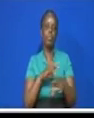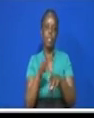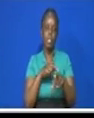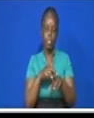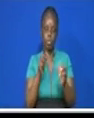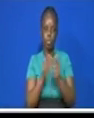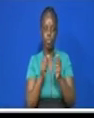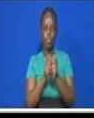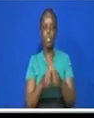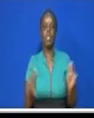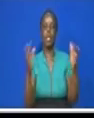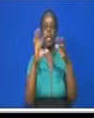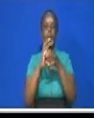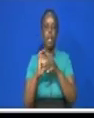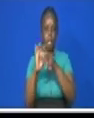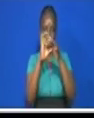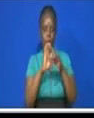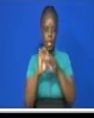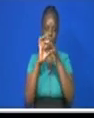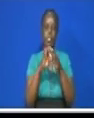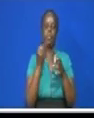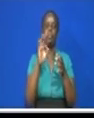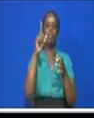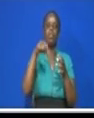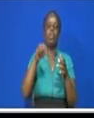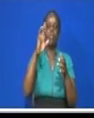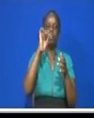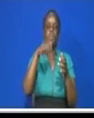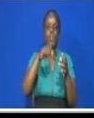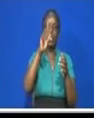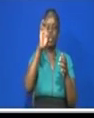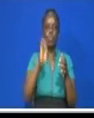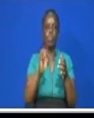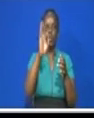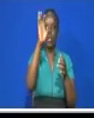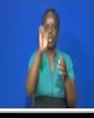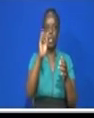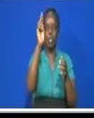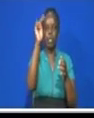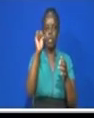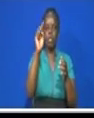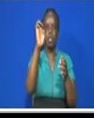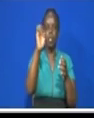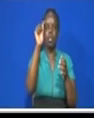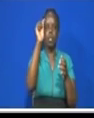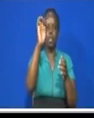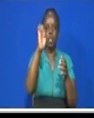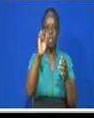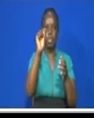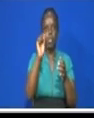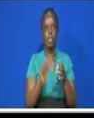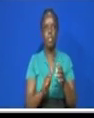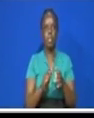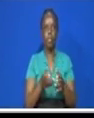the alliance of Triple Entente. The second keyword is belonged. Remember,